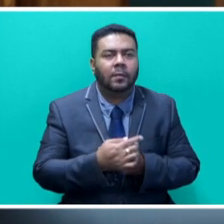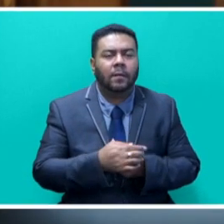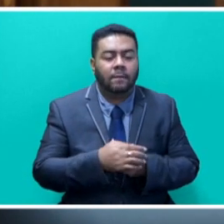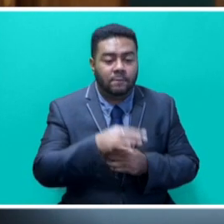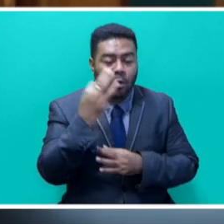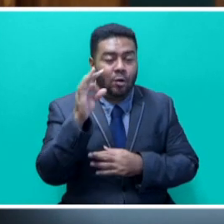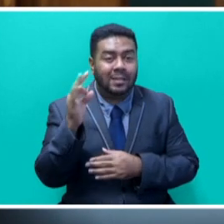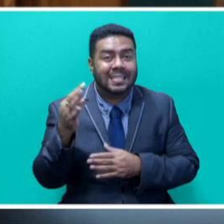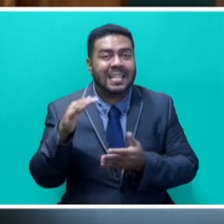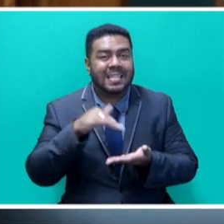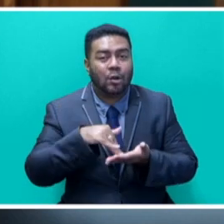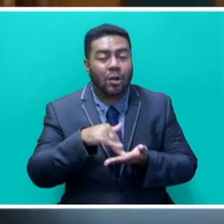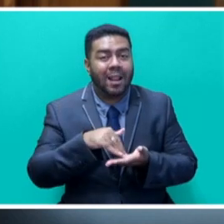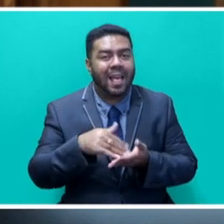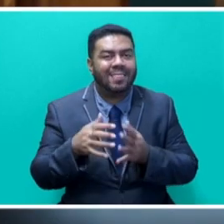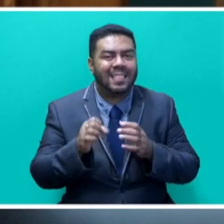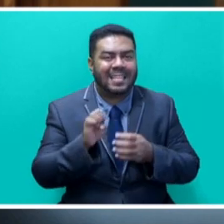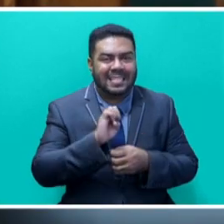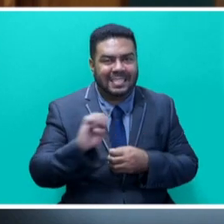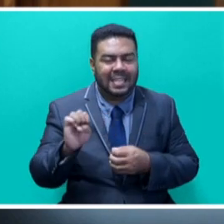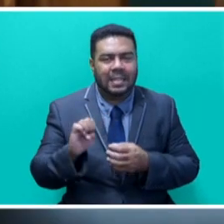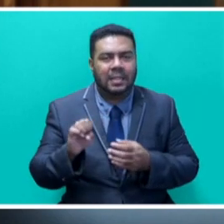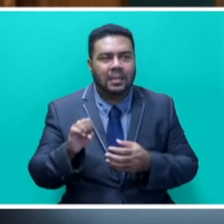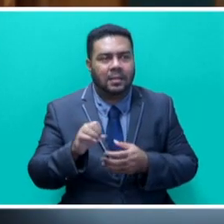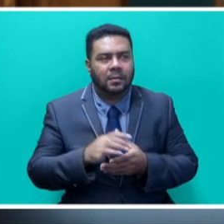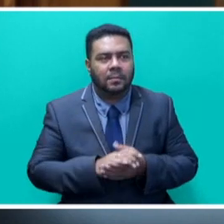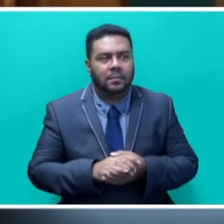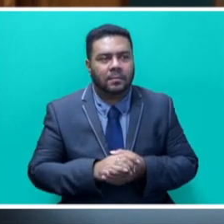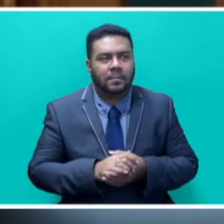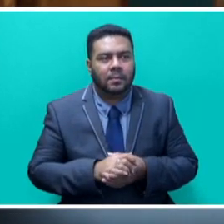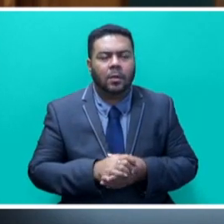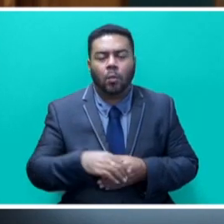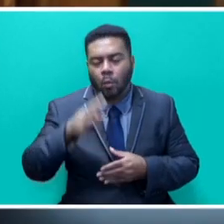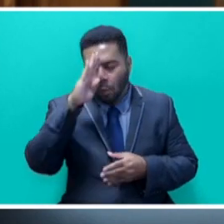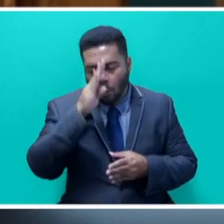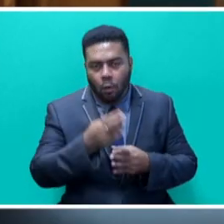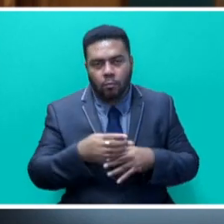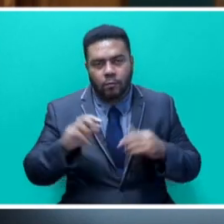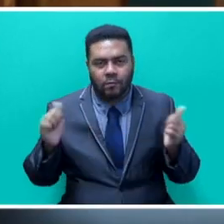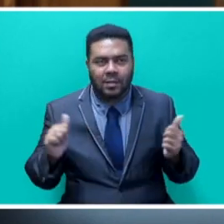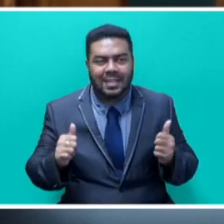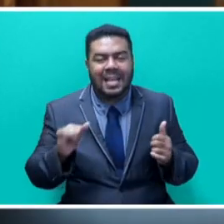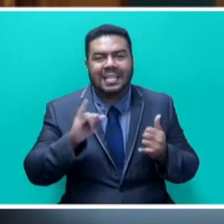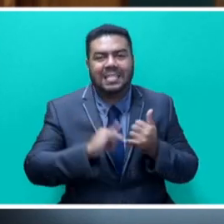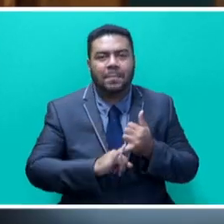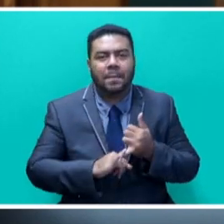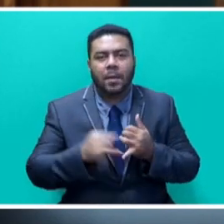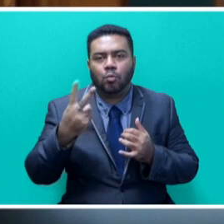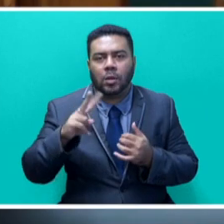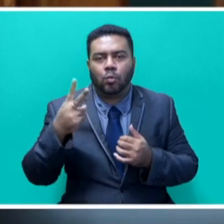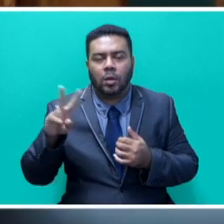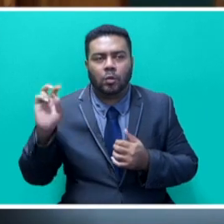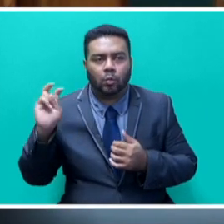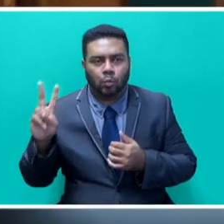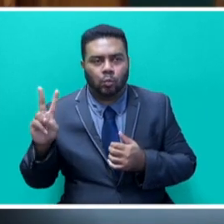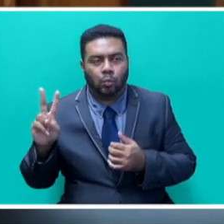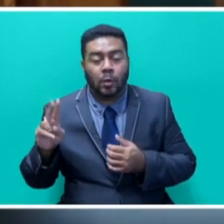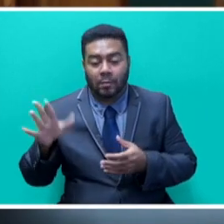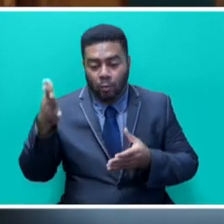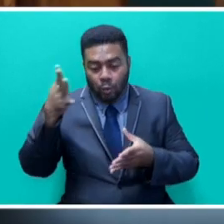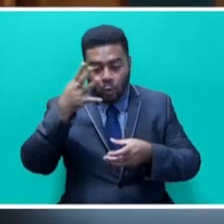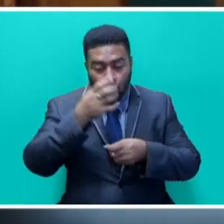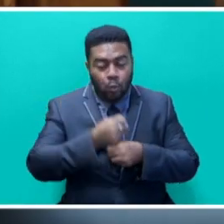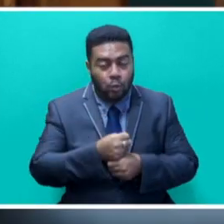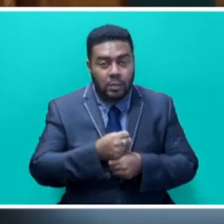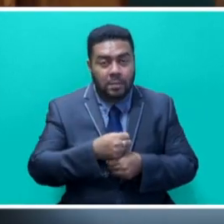Division. We hope to complete the national inventory by September 2022. In conclusion, Mr.